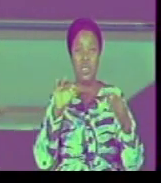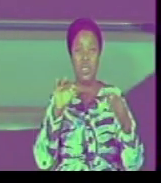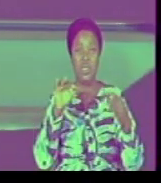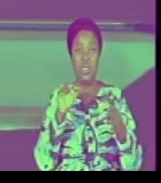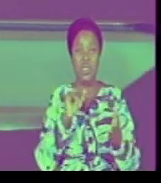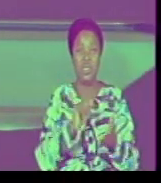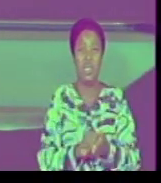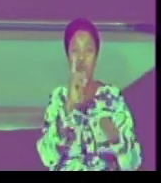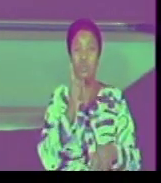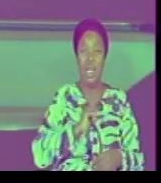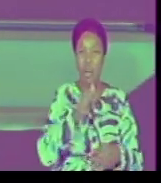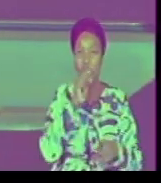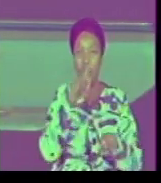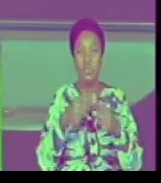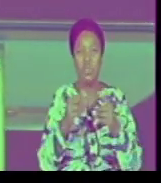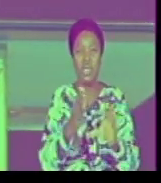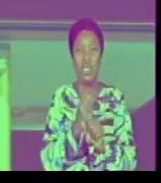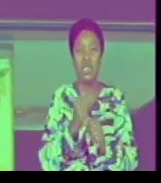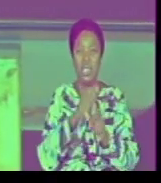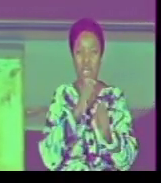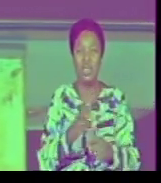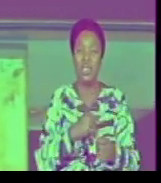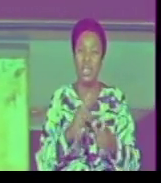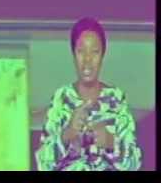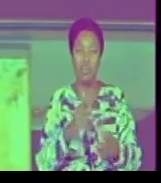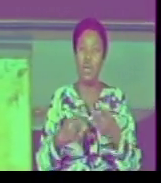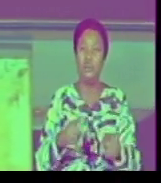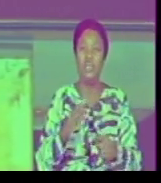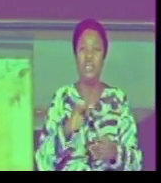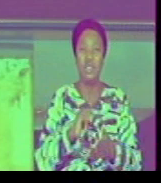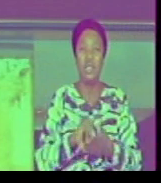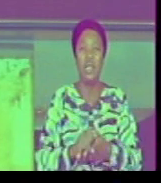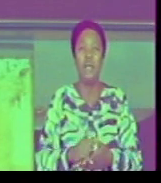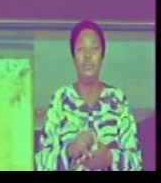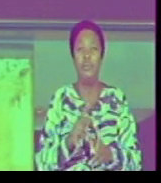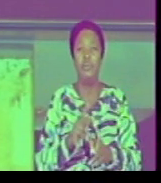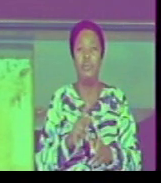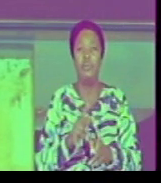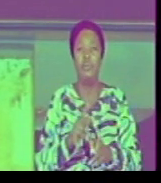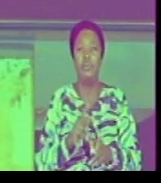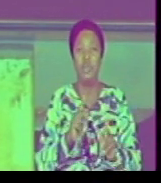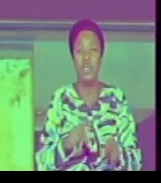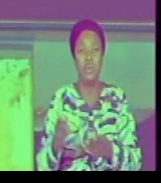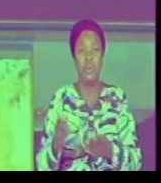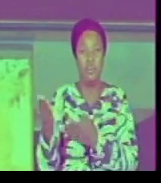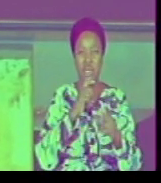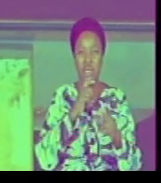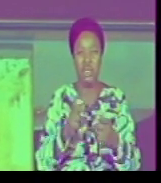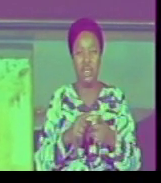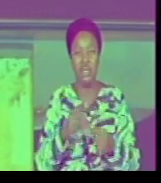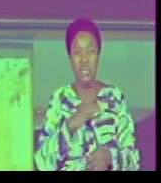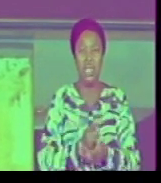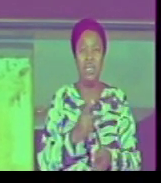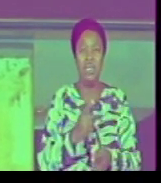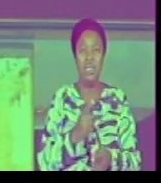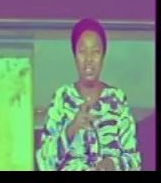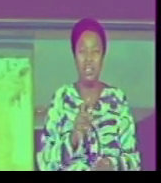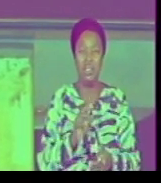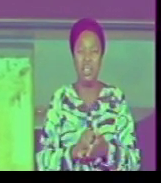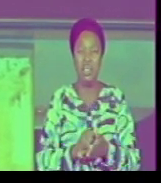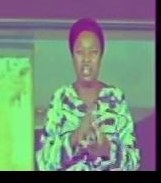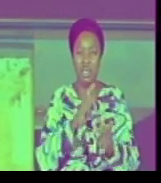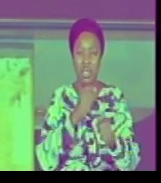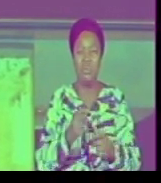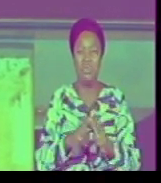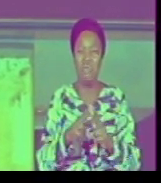get a gift, and eventually it brings the thing, and the thing looks like peanuts. It's like nothing. I say,